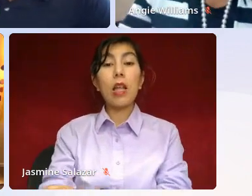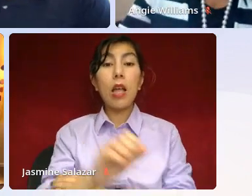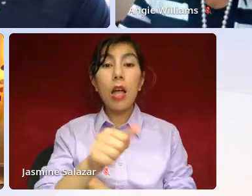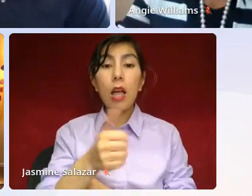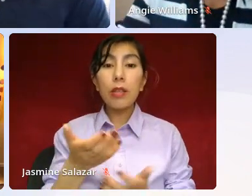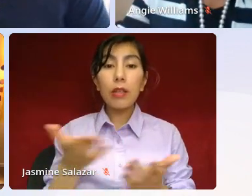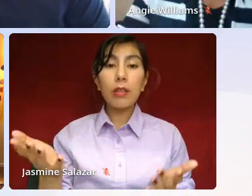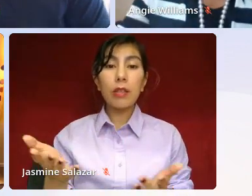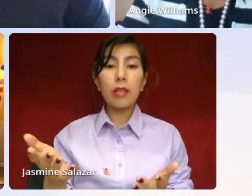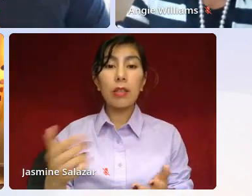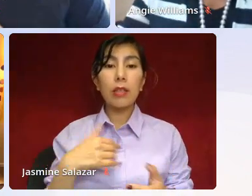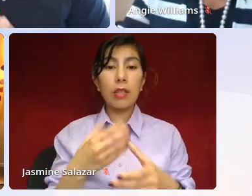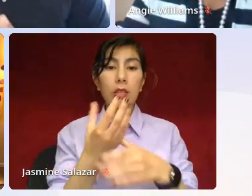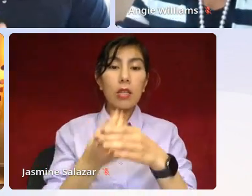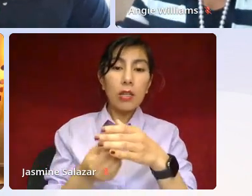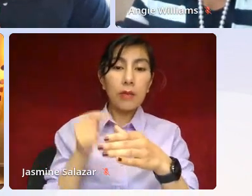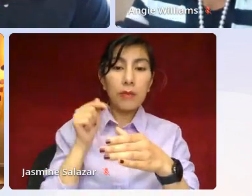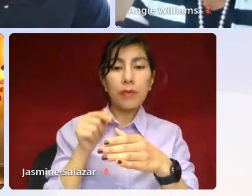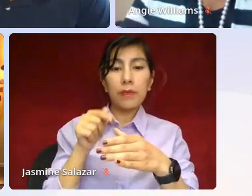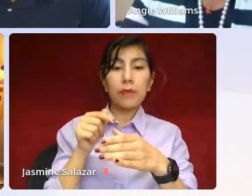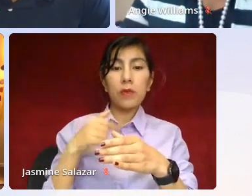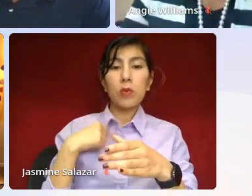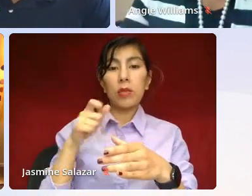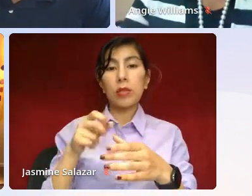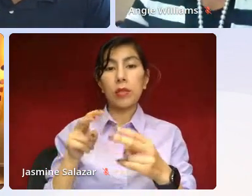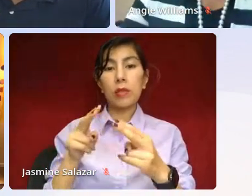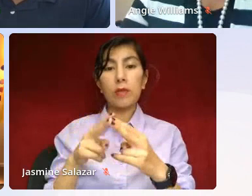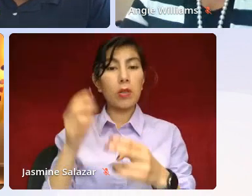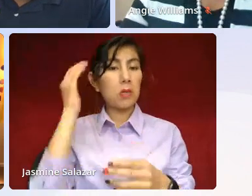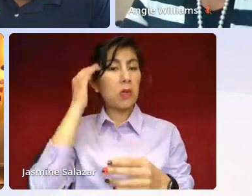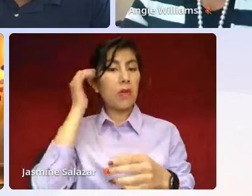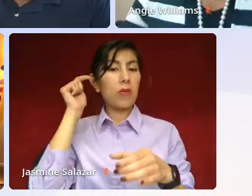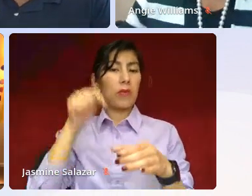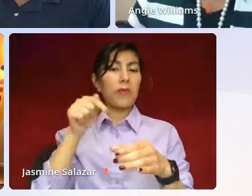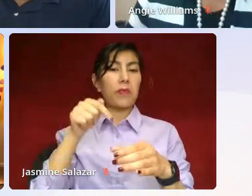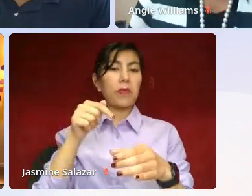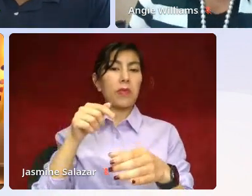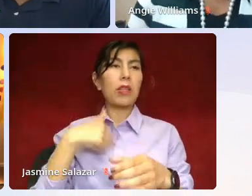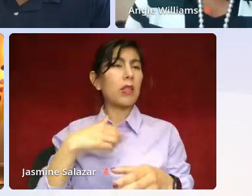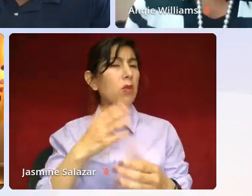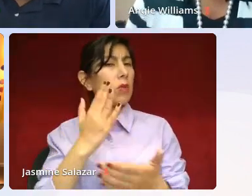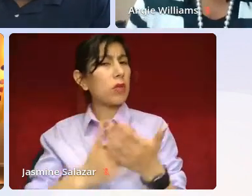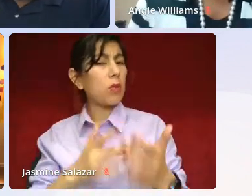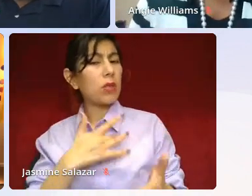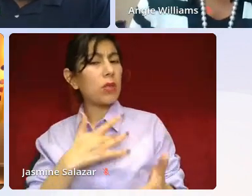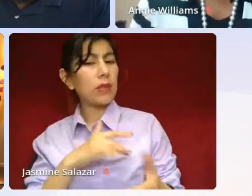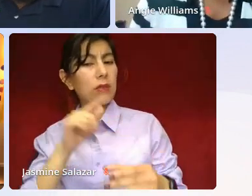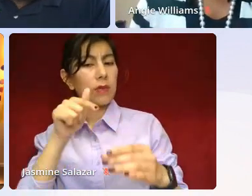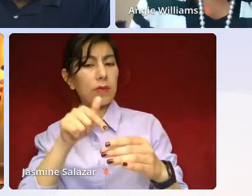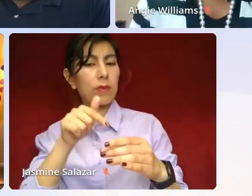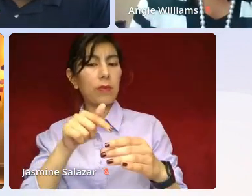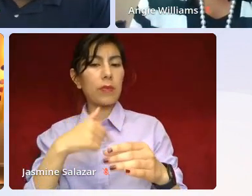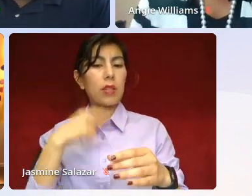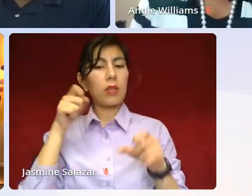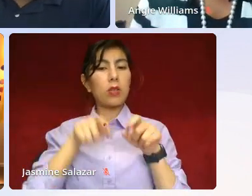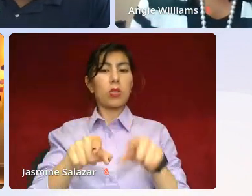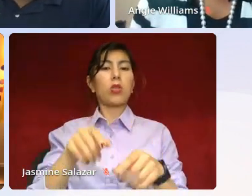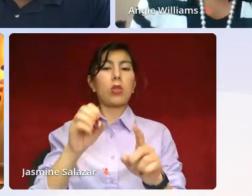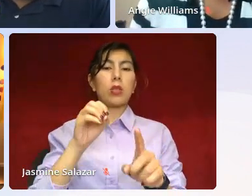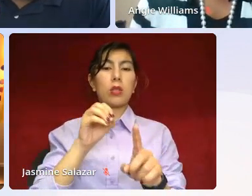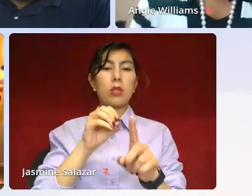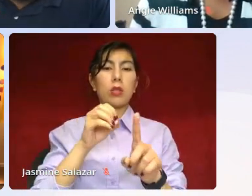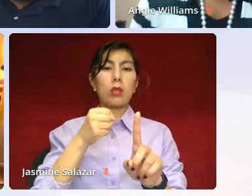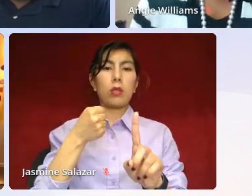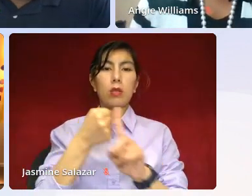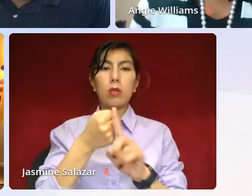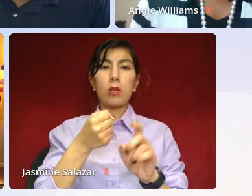that is a gap that I think we have to be very mindful of and somewhat sensitive to is I know during the pandemic, a lot of the focus